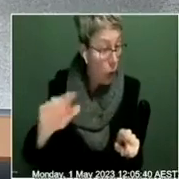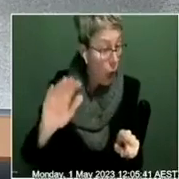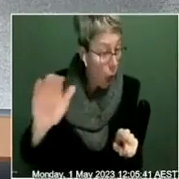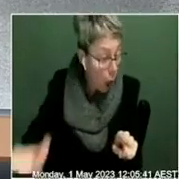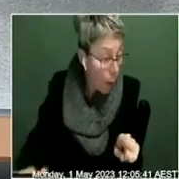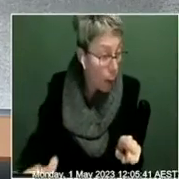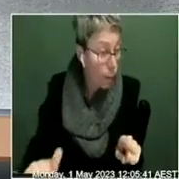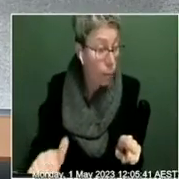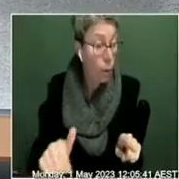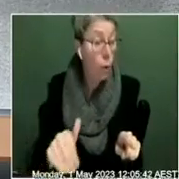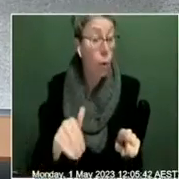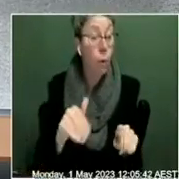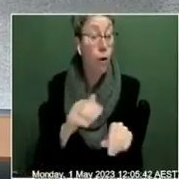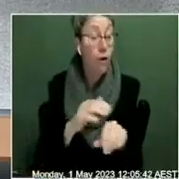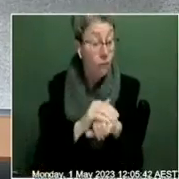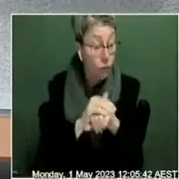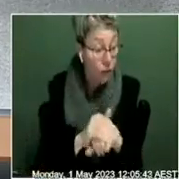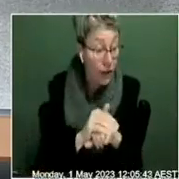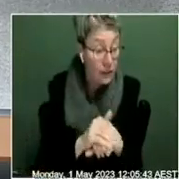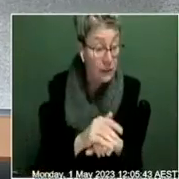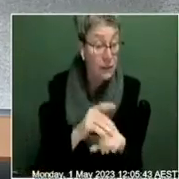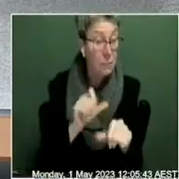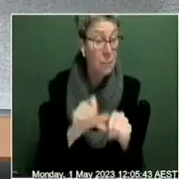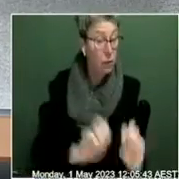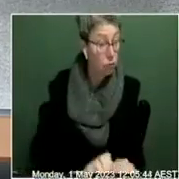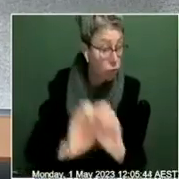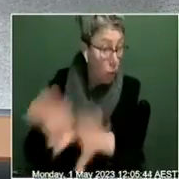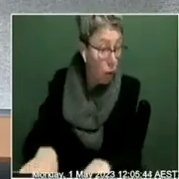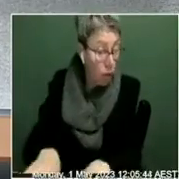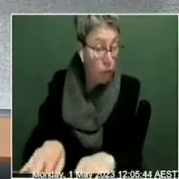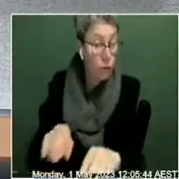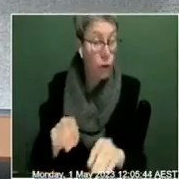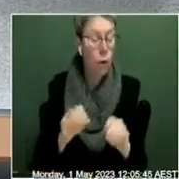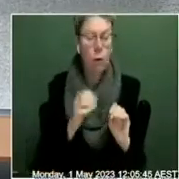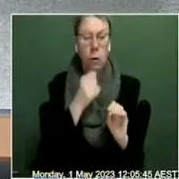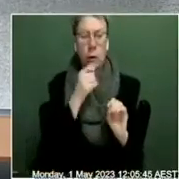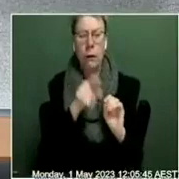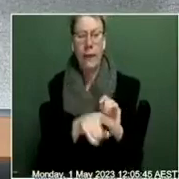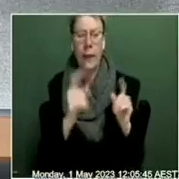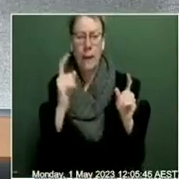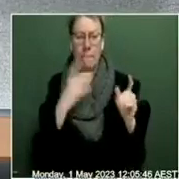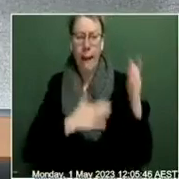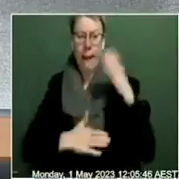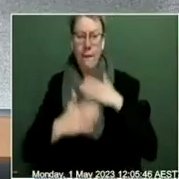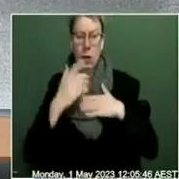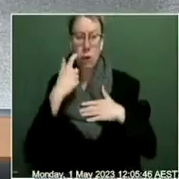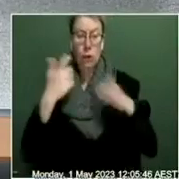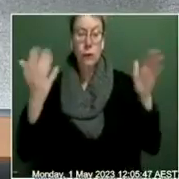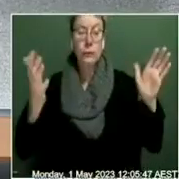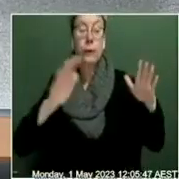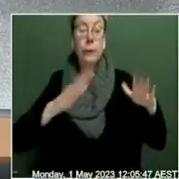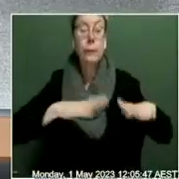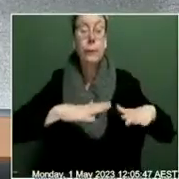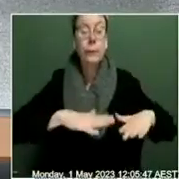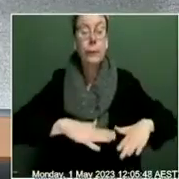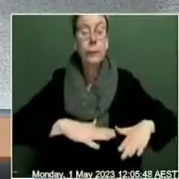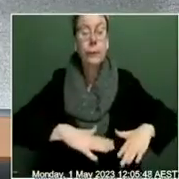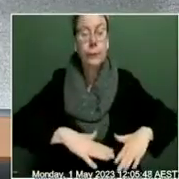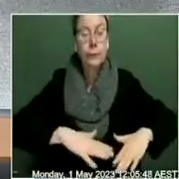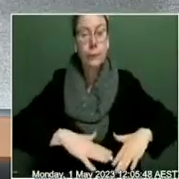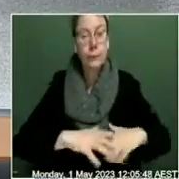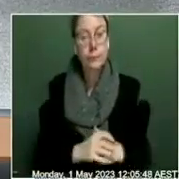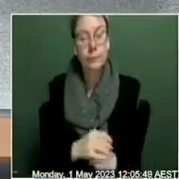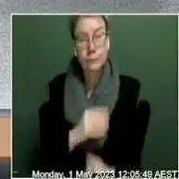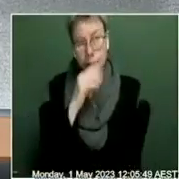situation. So I think that there are, it's not a health, they're not delivering the health-led response, but they are an important party